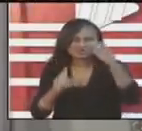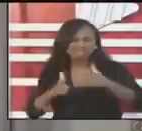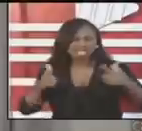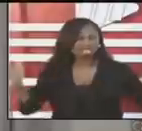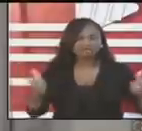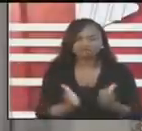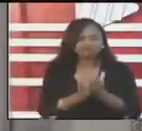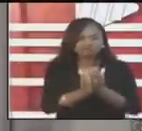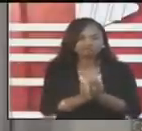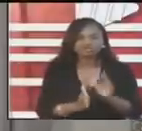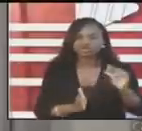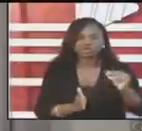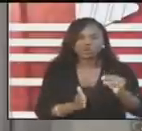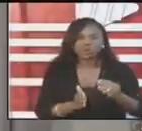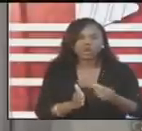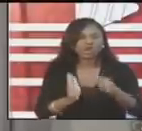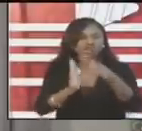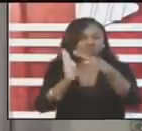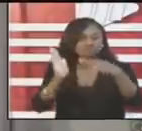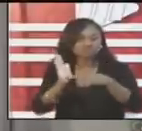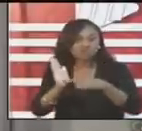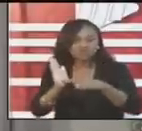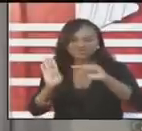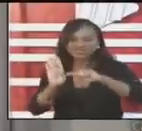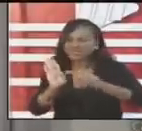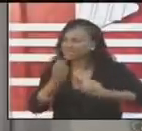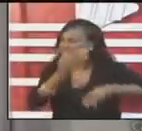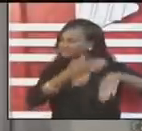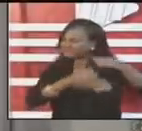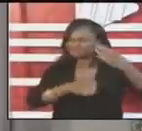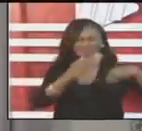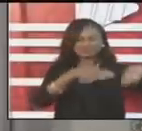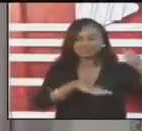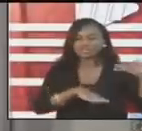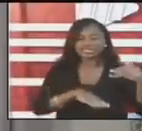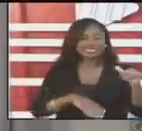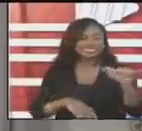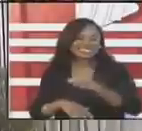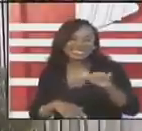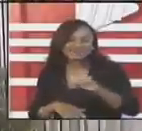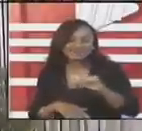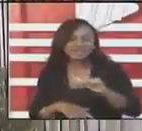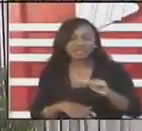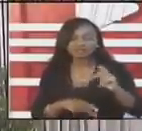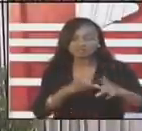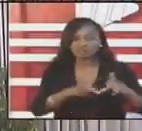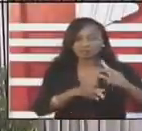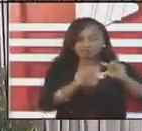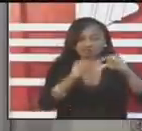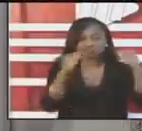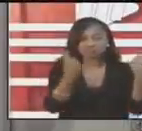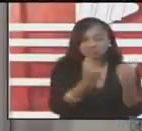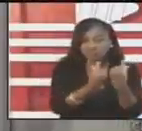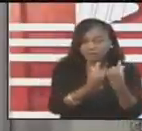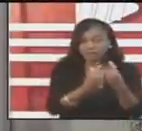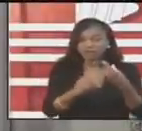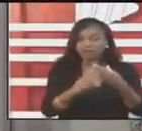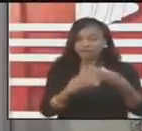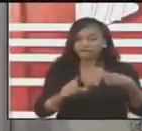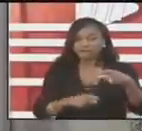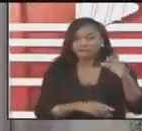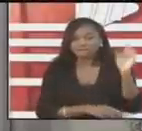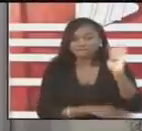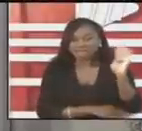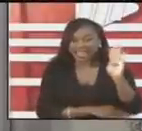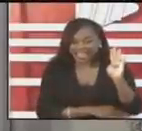That protocol was in place from day 1, and we applied it to the Balandra group. Correct, yeah. That came in from Guadeloupe. So